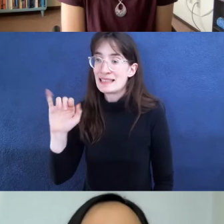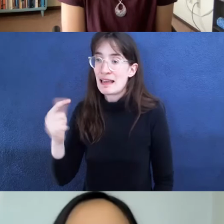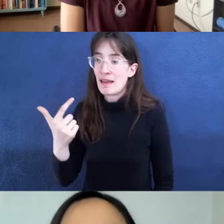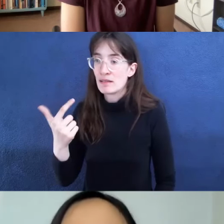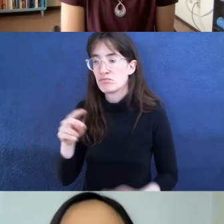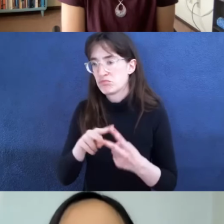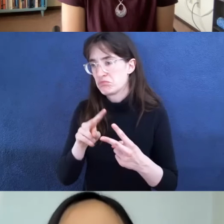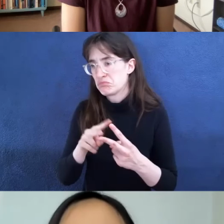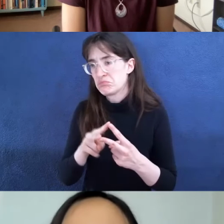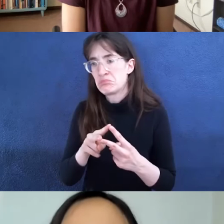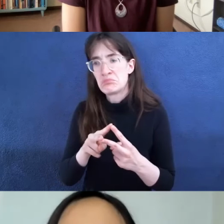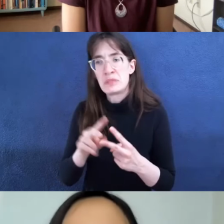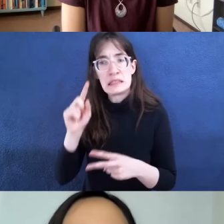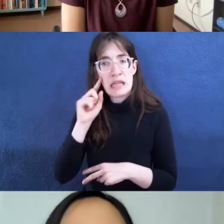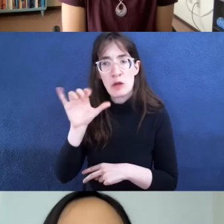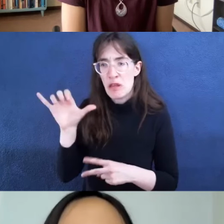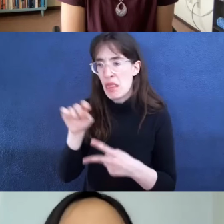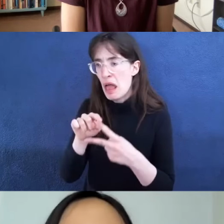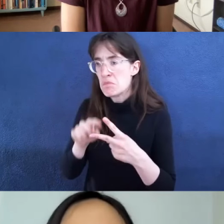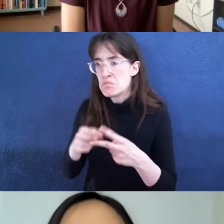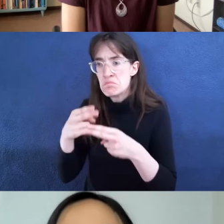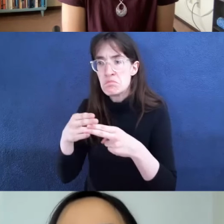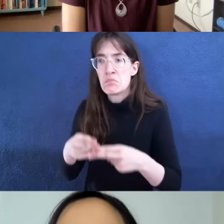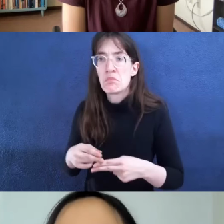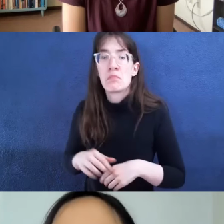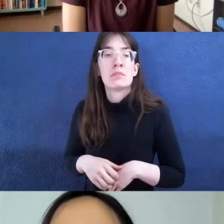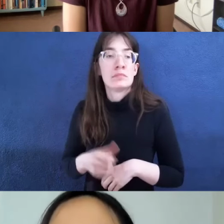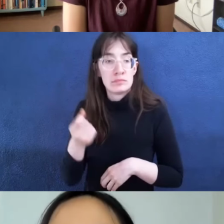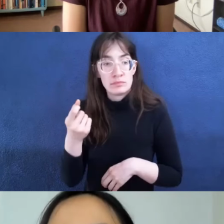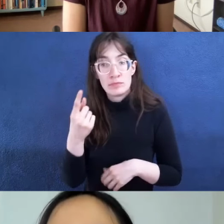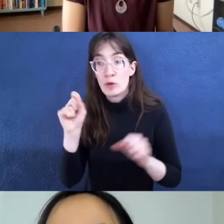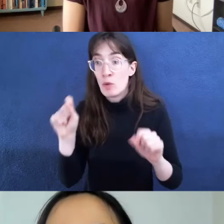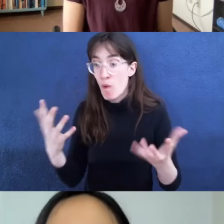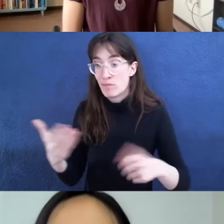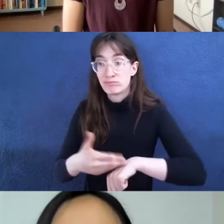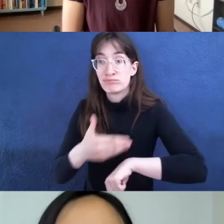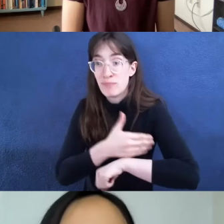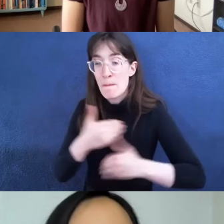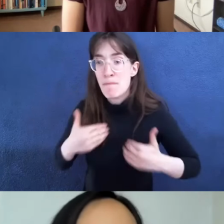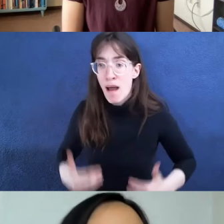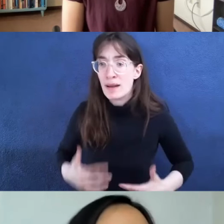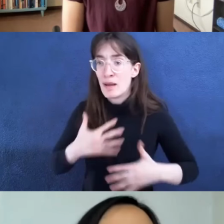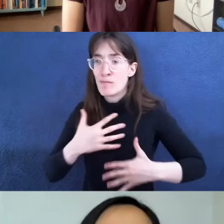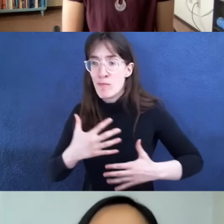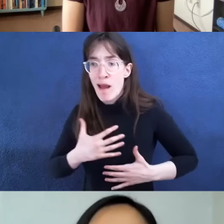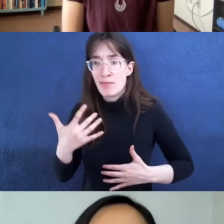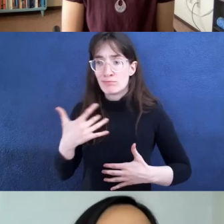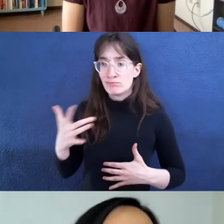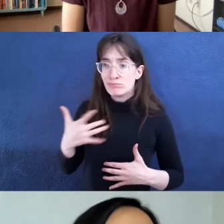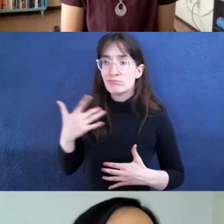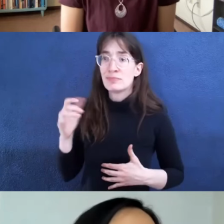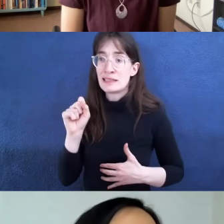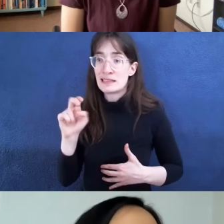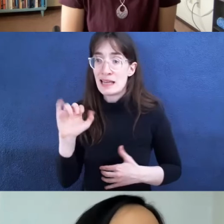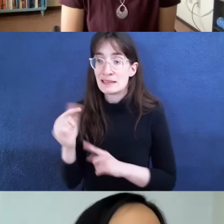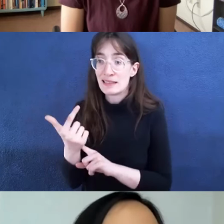there are different exercises to go through in order to increase the sense of body or breath sensing. And one is